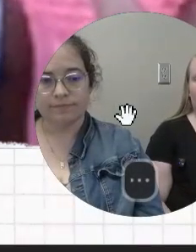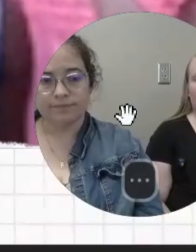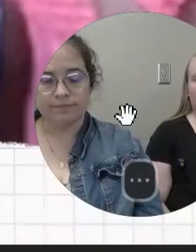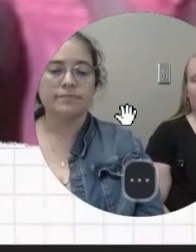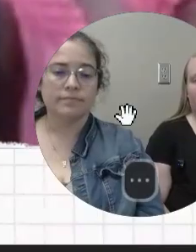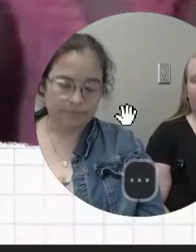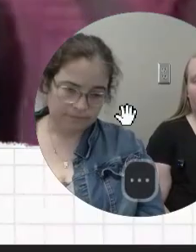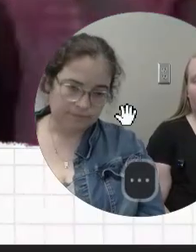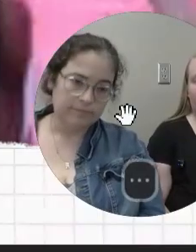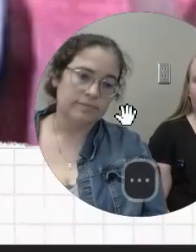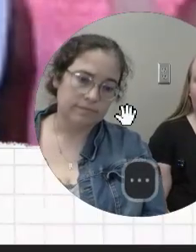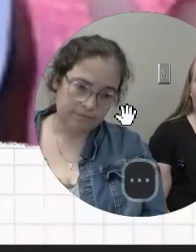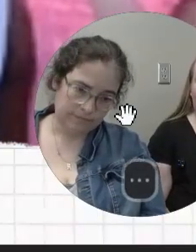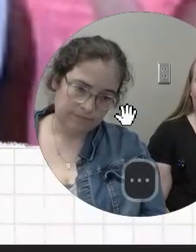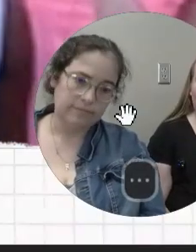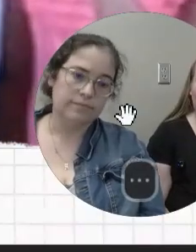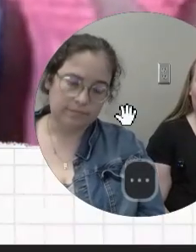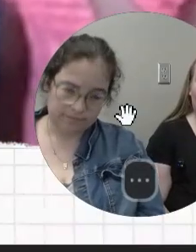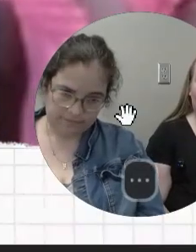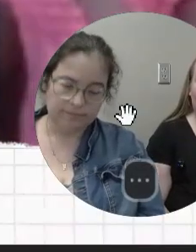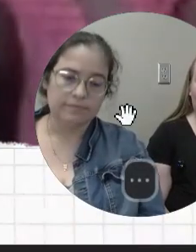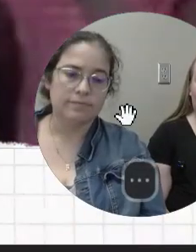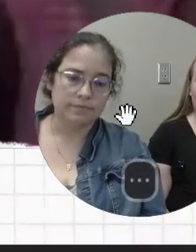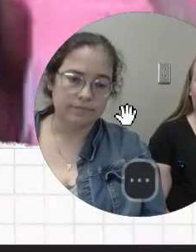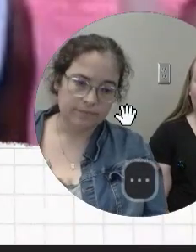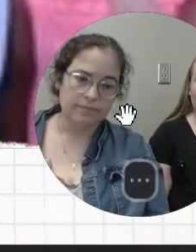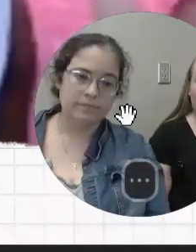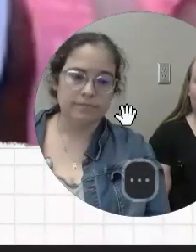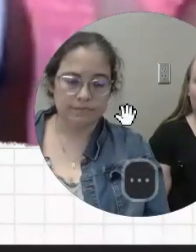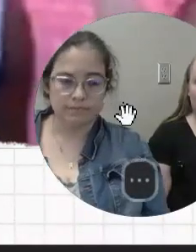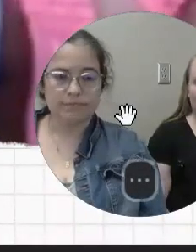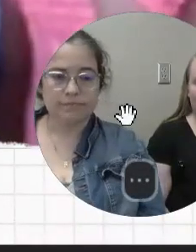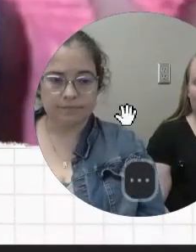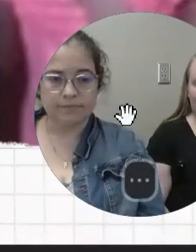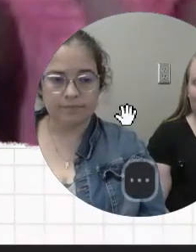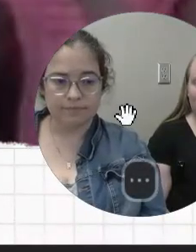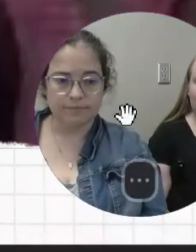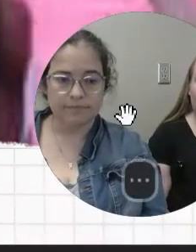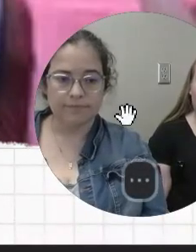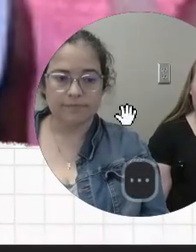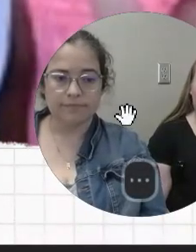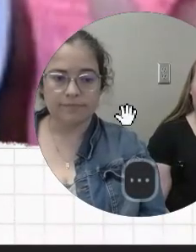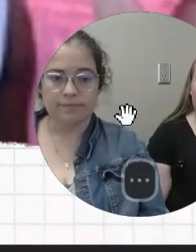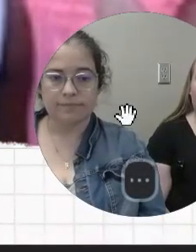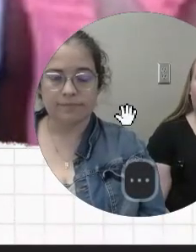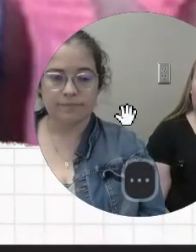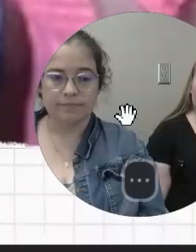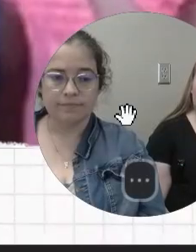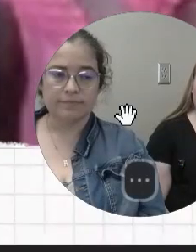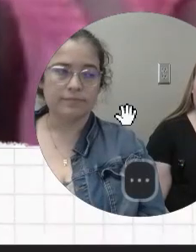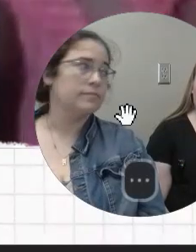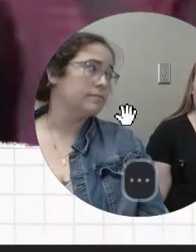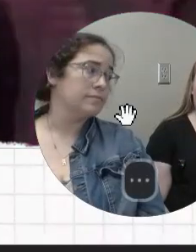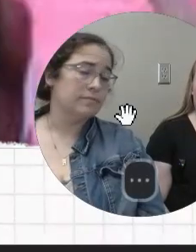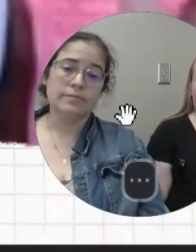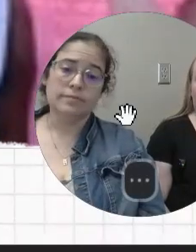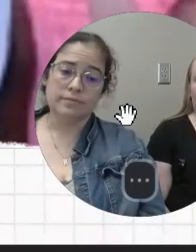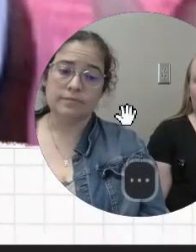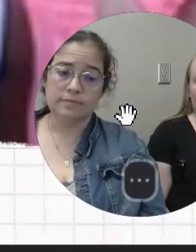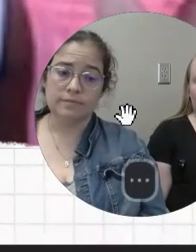about how to best provide access. They are there on the daily, so you might see them more than you see